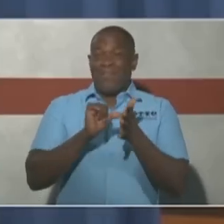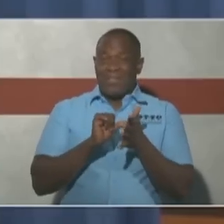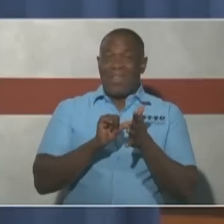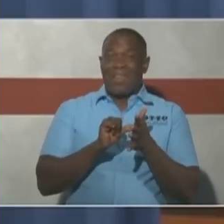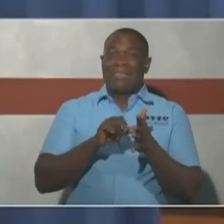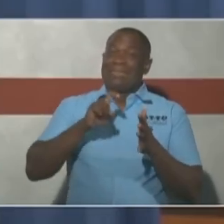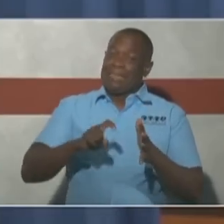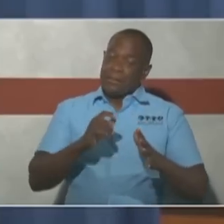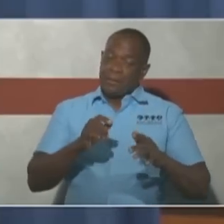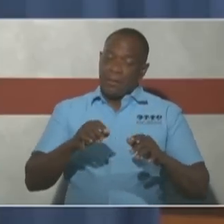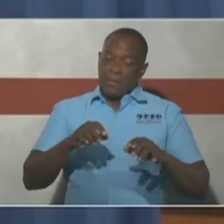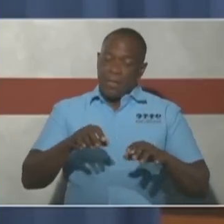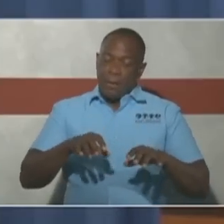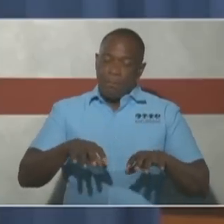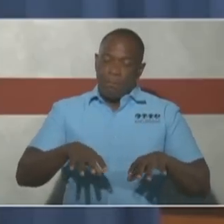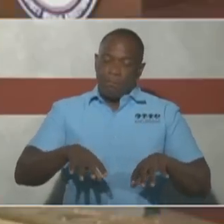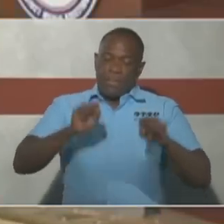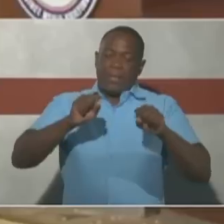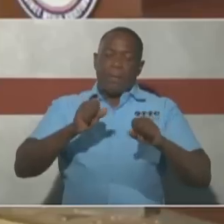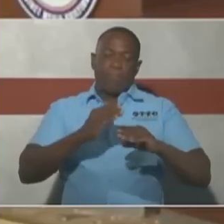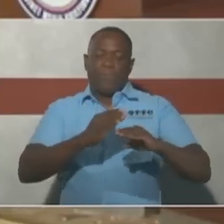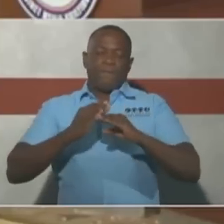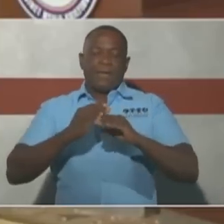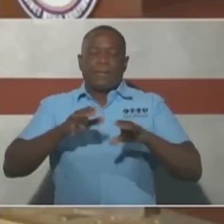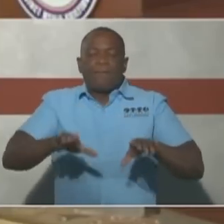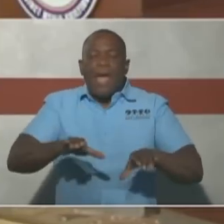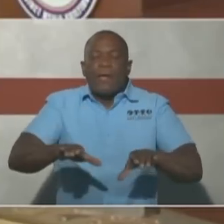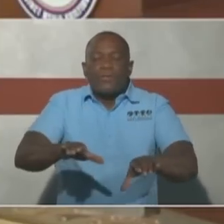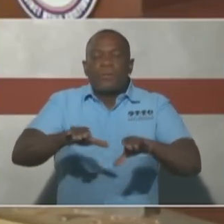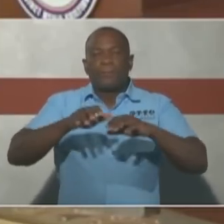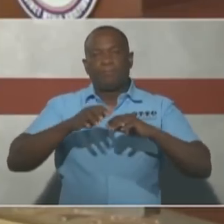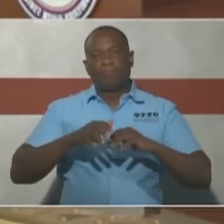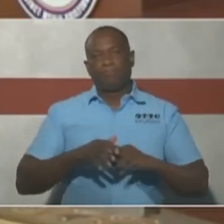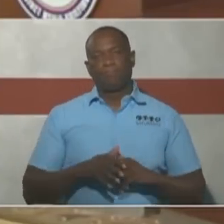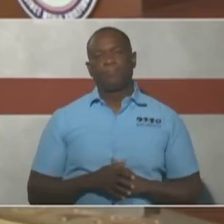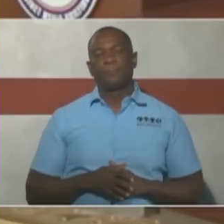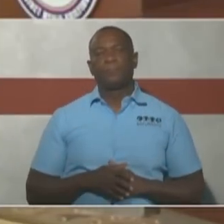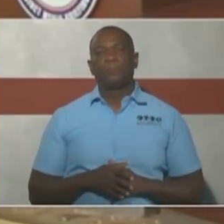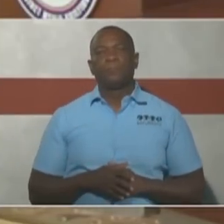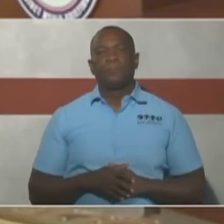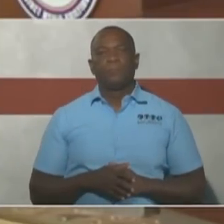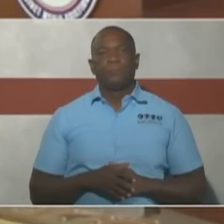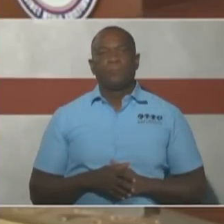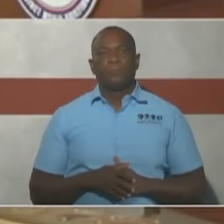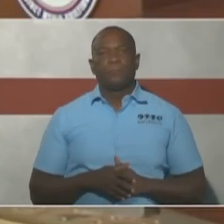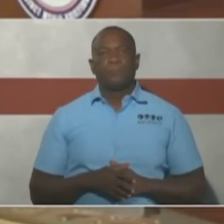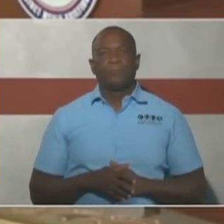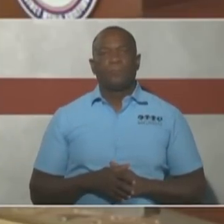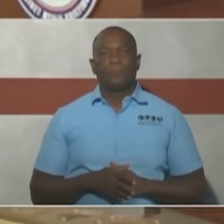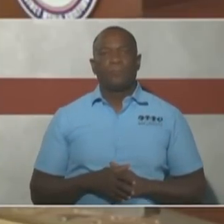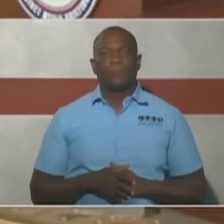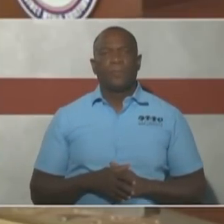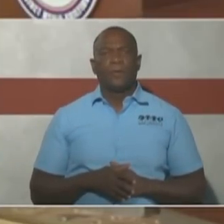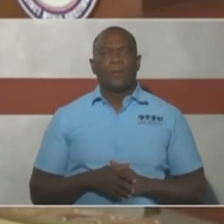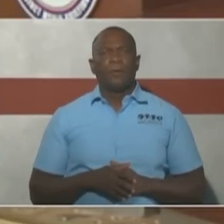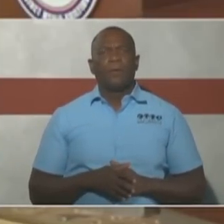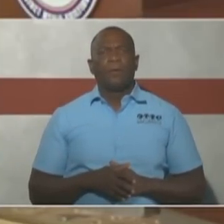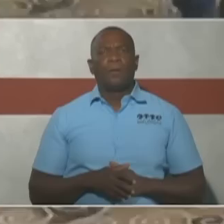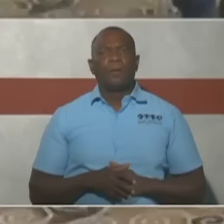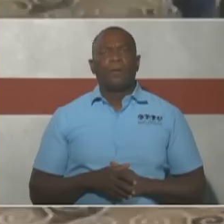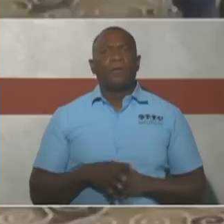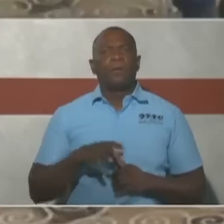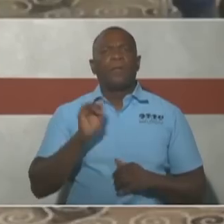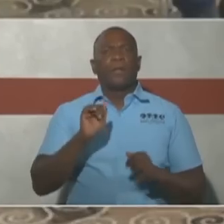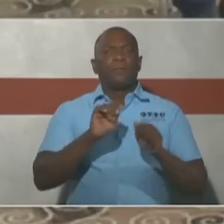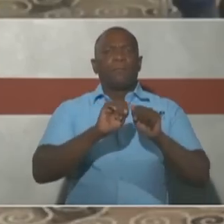steps now, before we start to see the surge, to take personal precautions, get vaccinated, and hopefully blunt